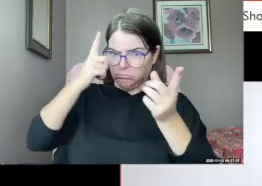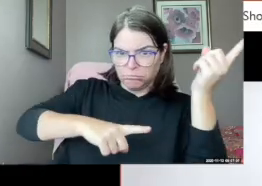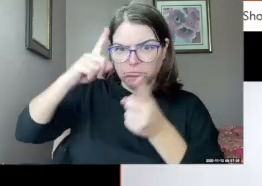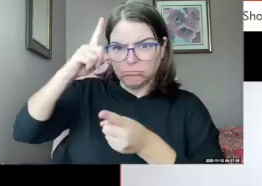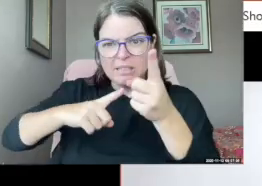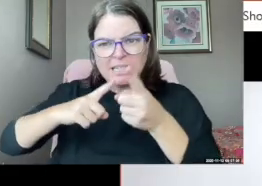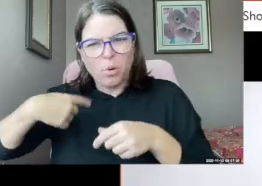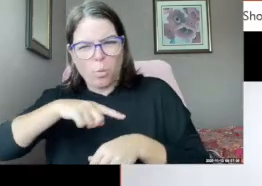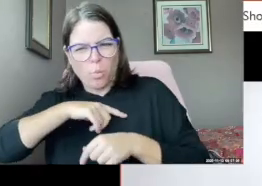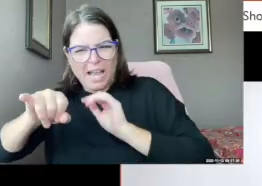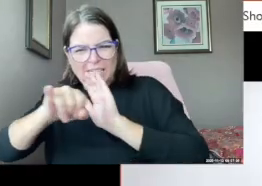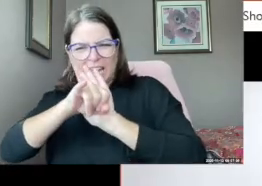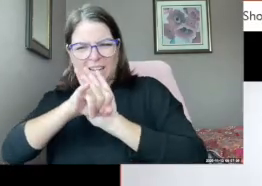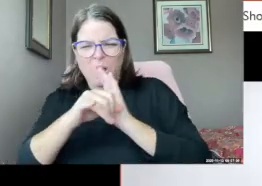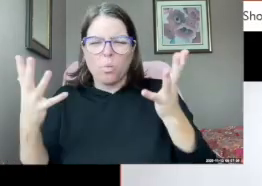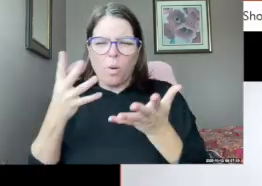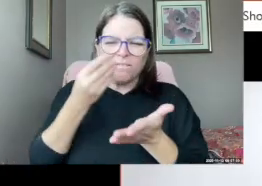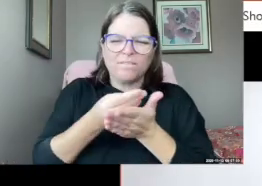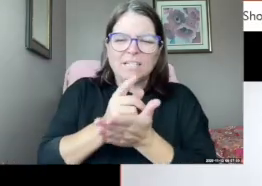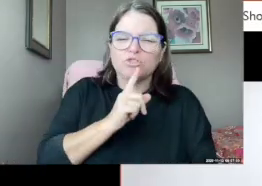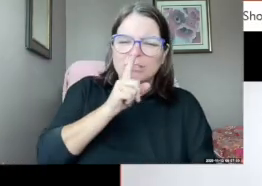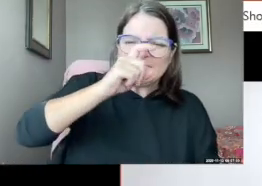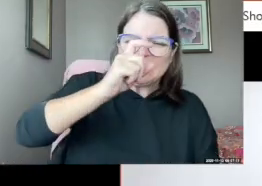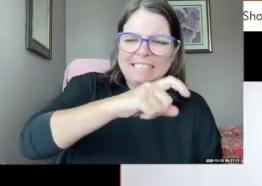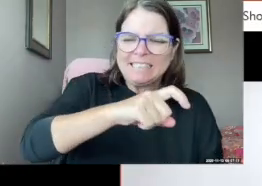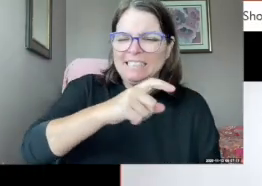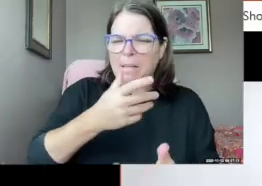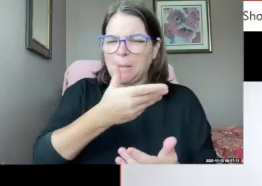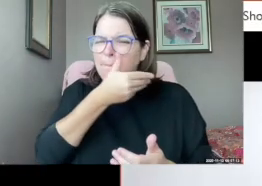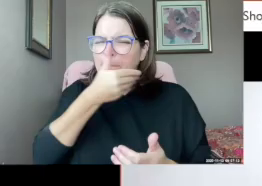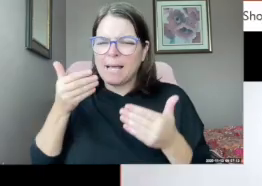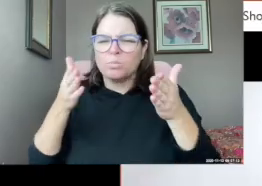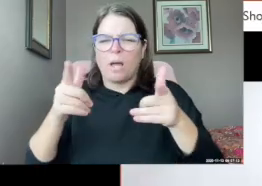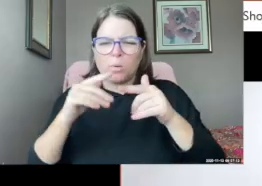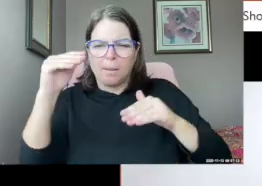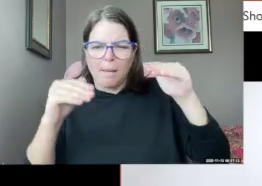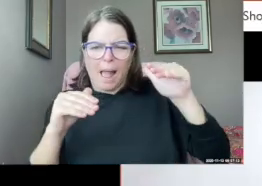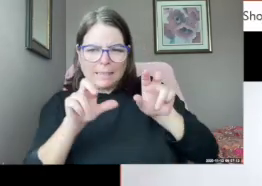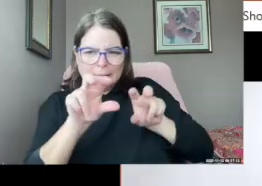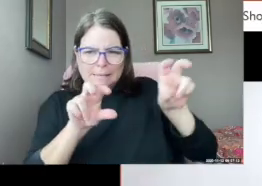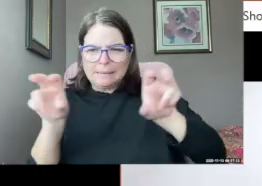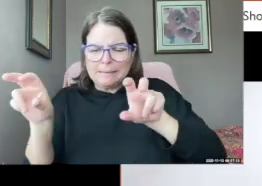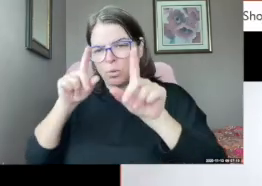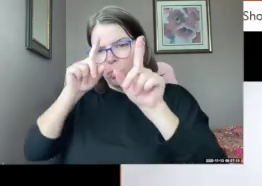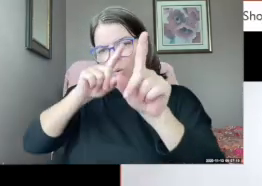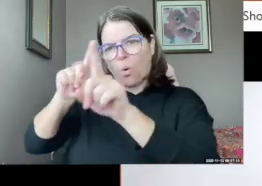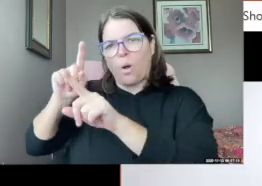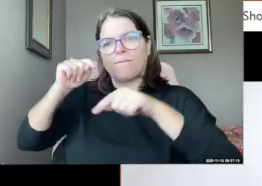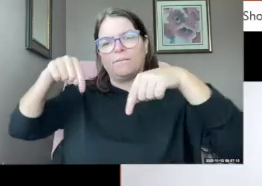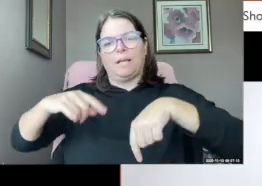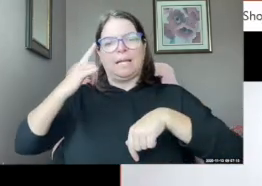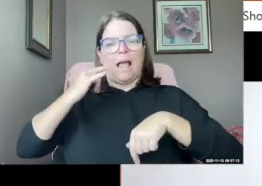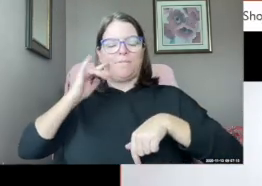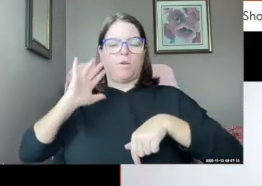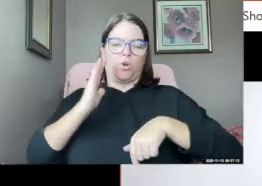on whether or not we've identified the right amount of funding needs and how best we balance the broader goals that California has